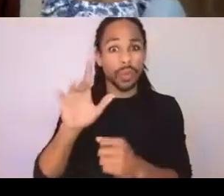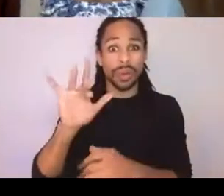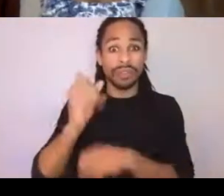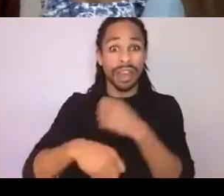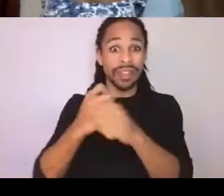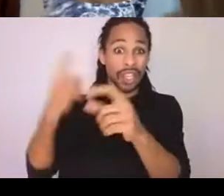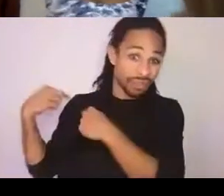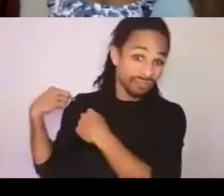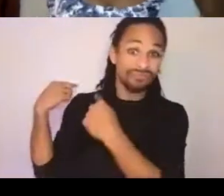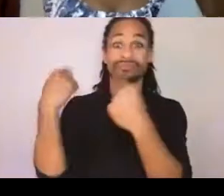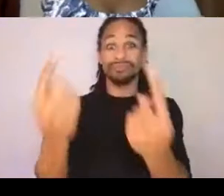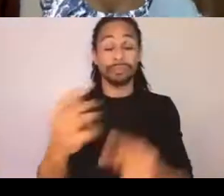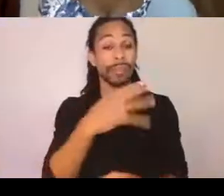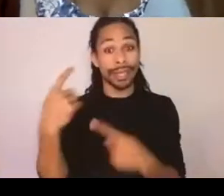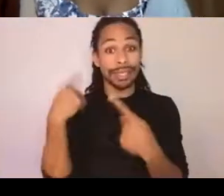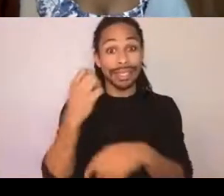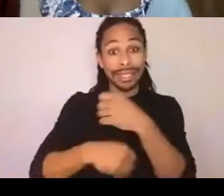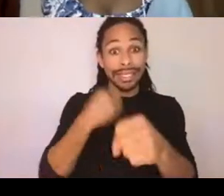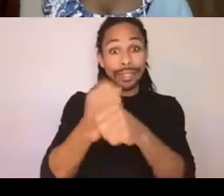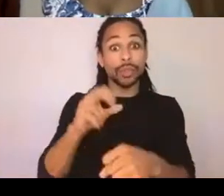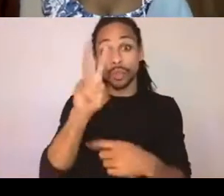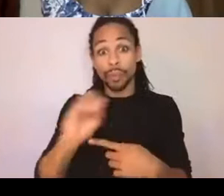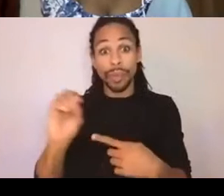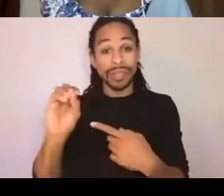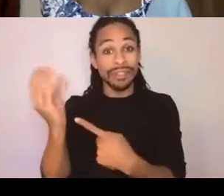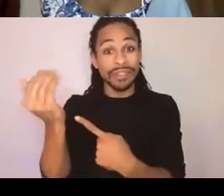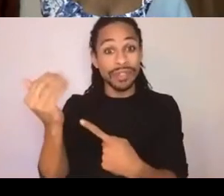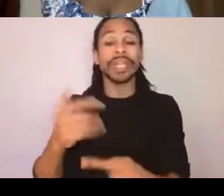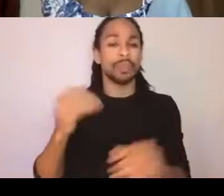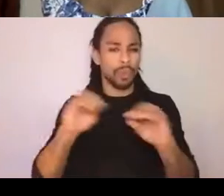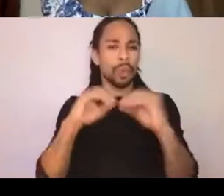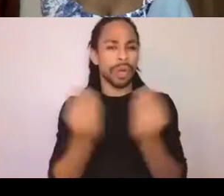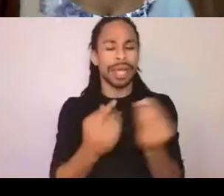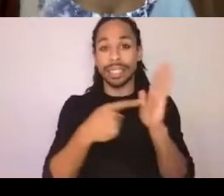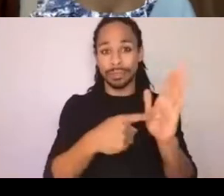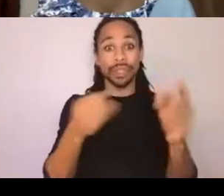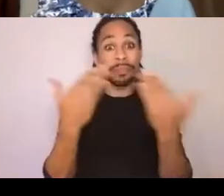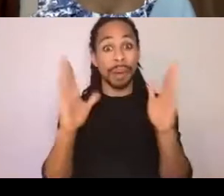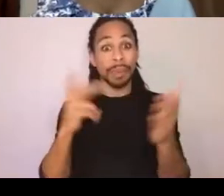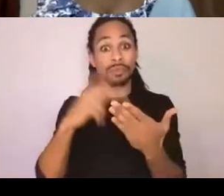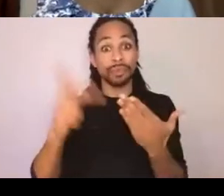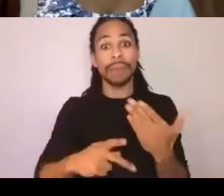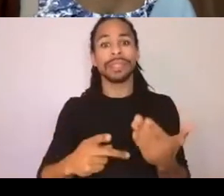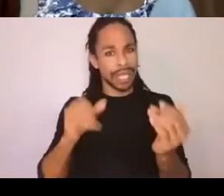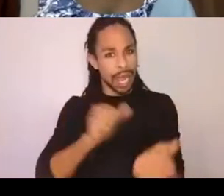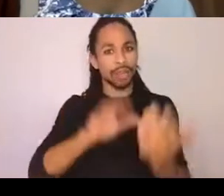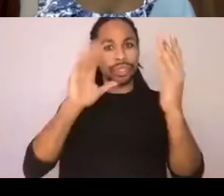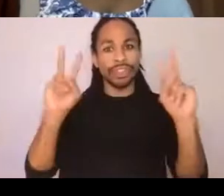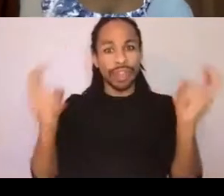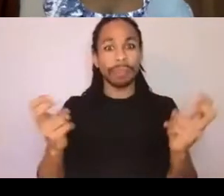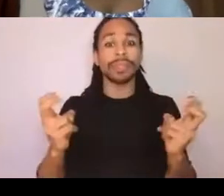2015 at the Eighth Floor, where we've been organizing exhibitions and public programs that address themes of social justice and political